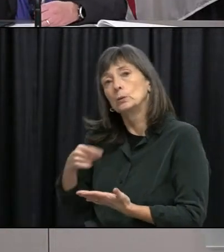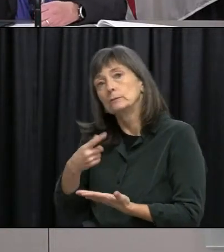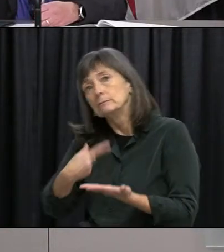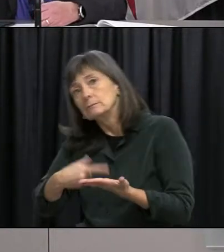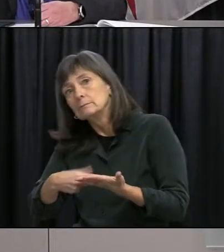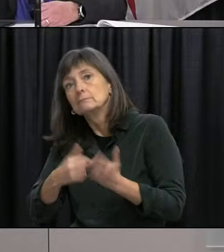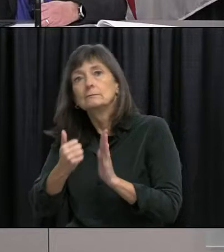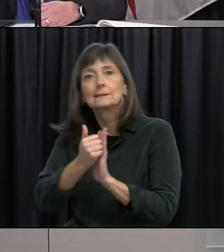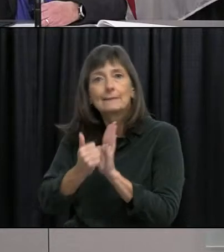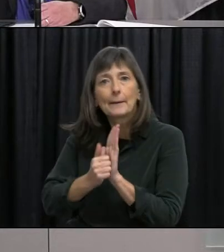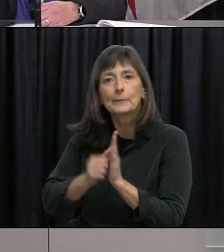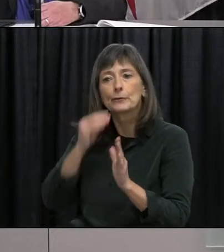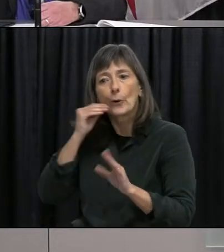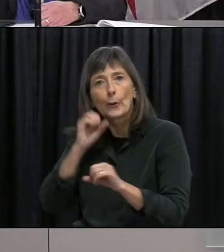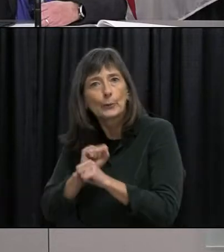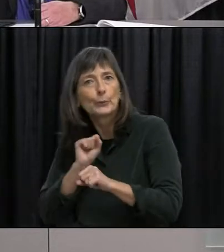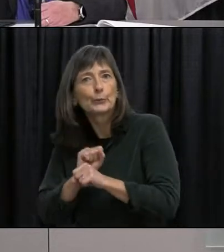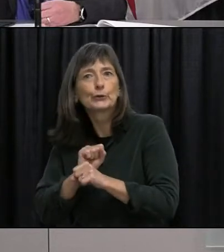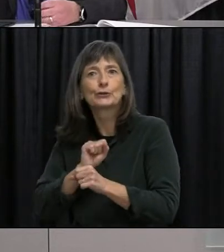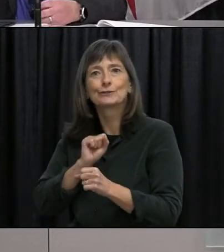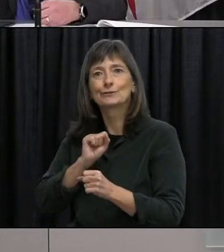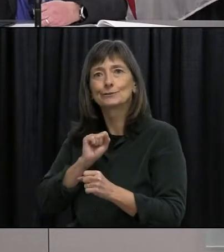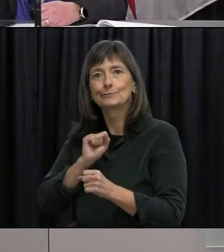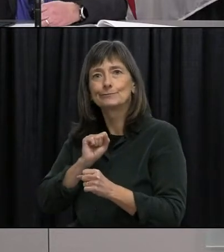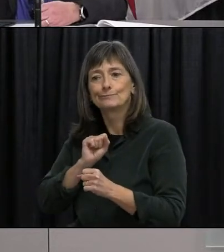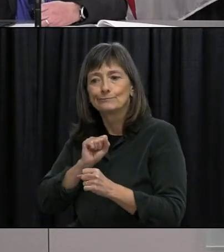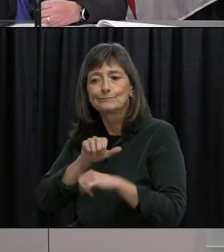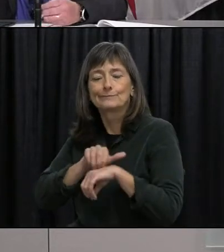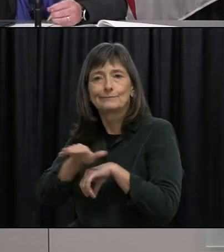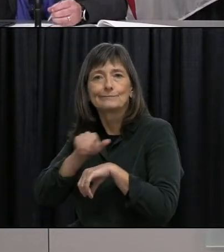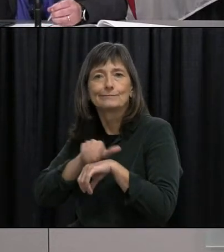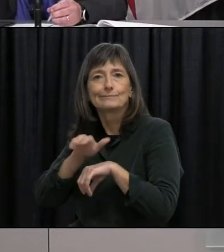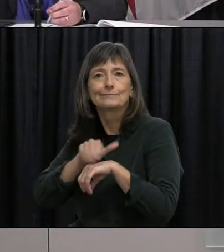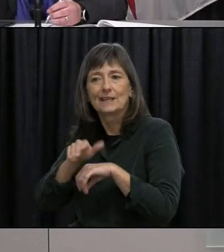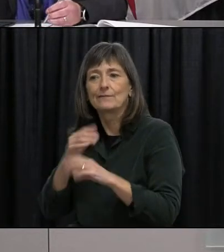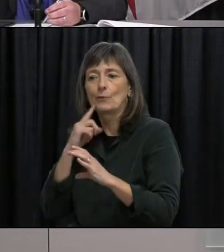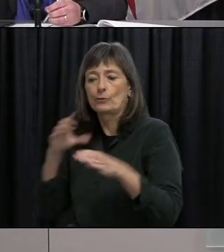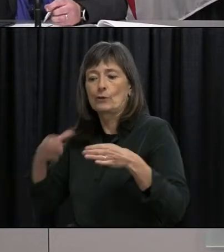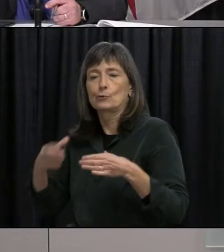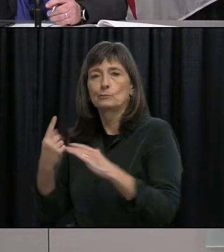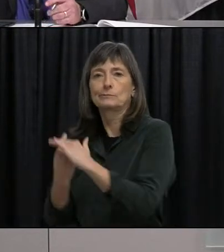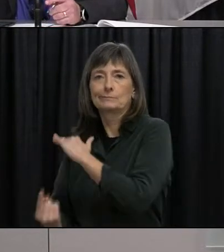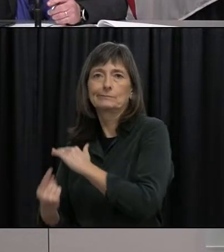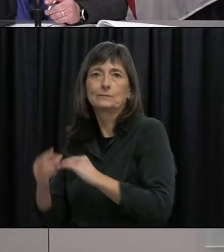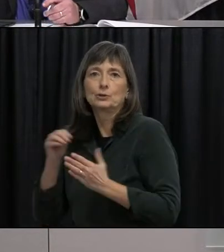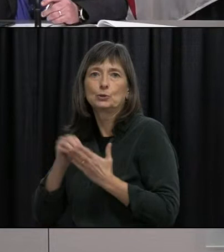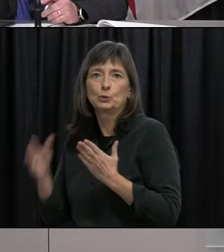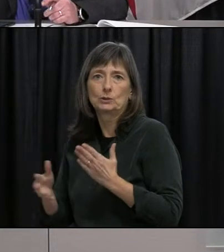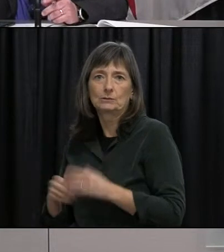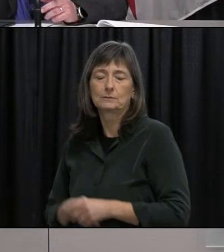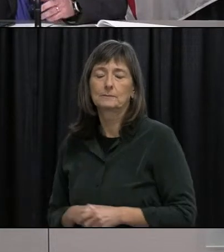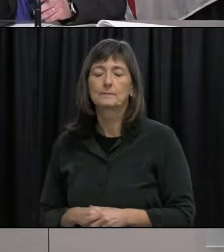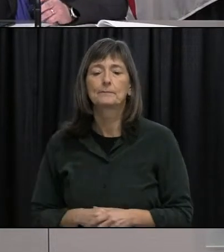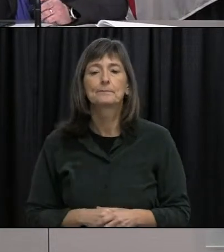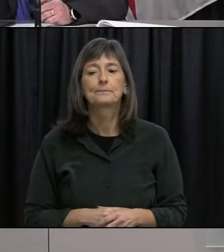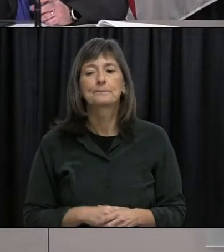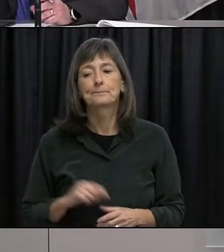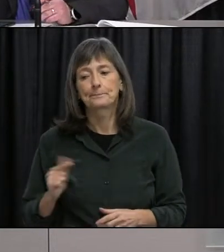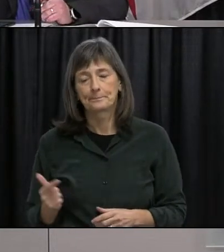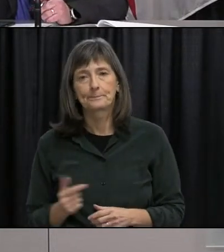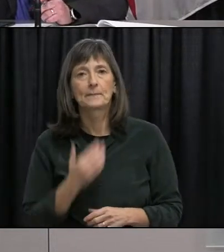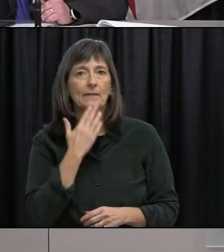assignments being sent to the students that are off today and tomorrow. Mr. Stack? Thank you,